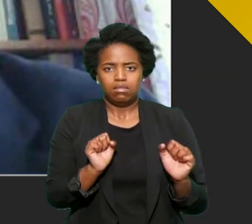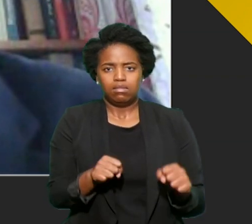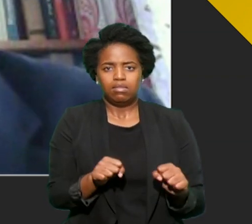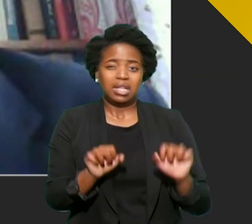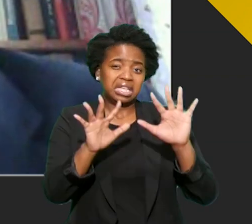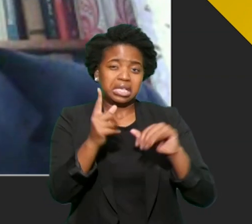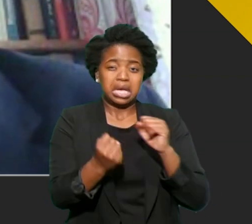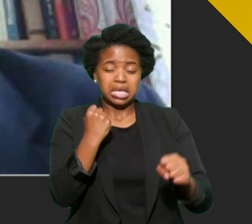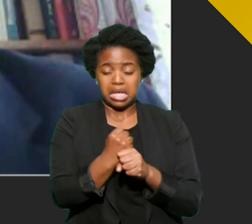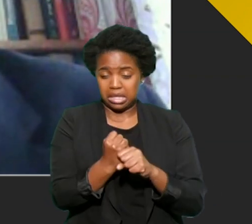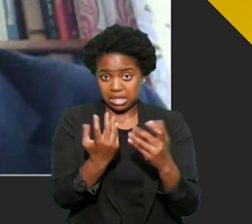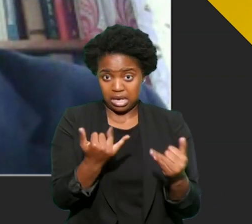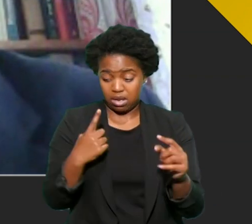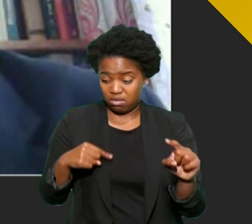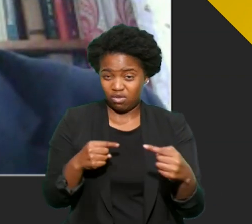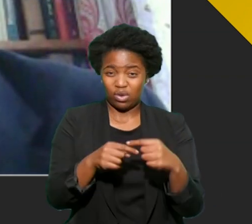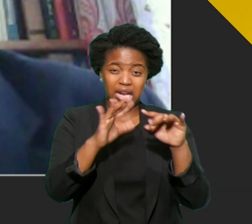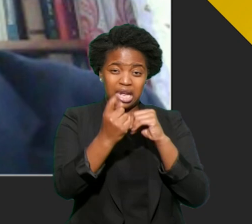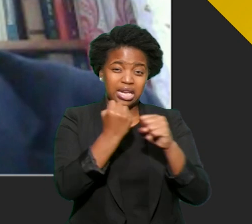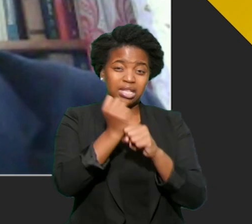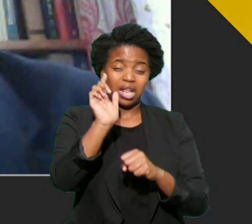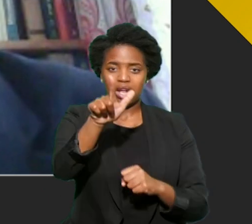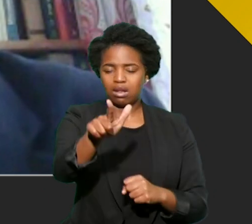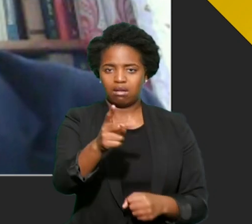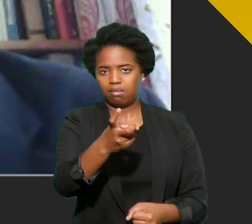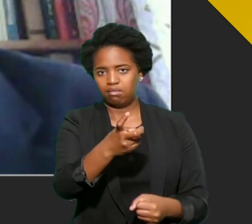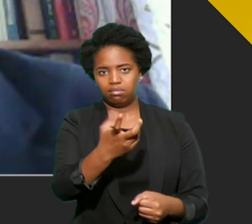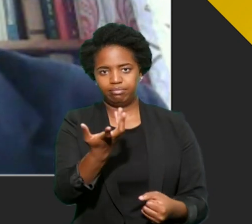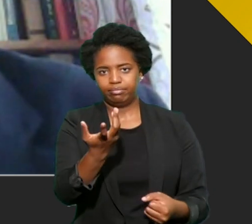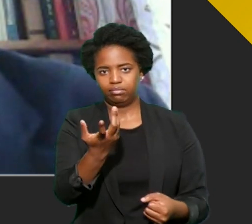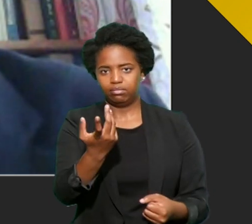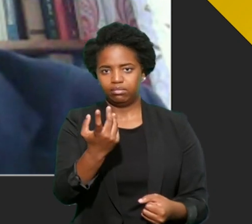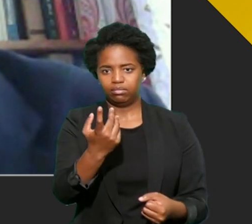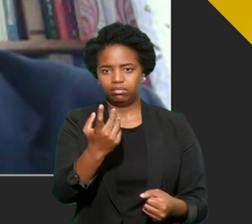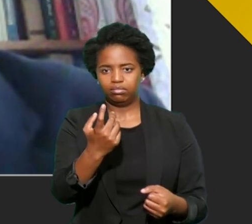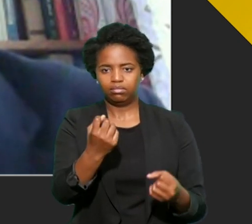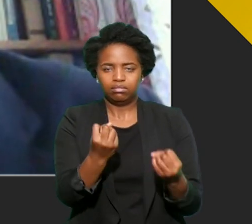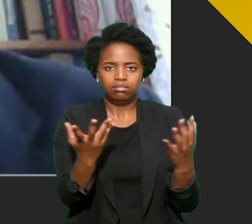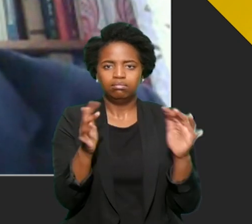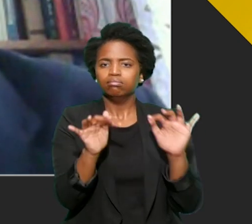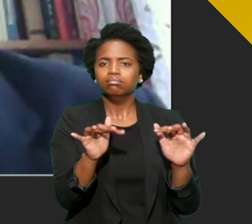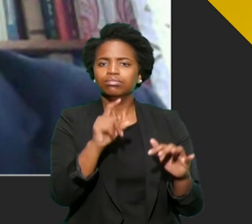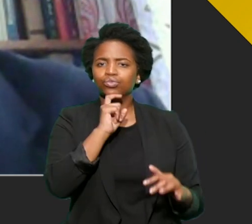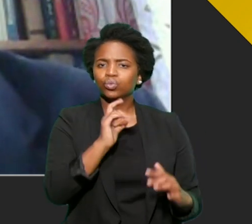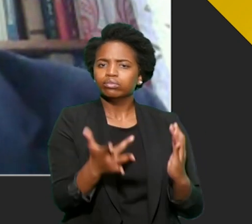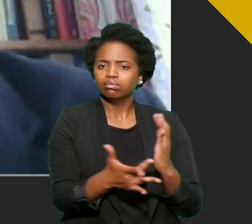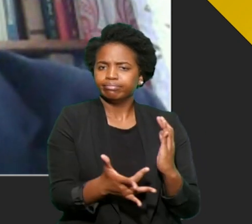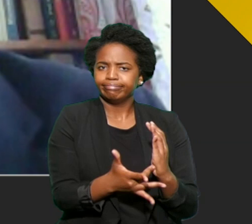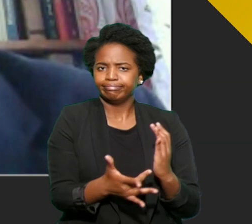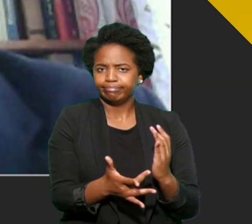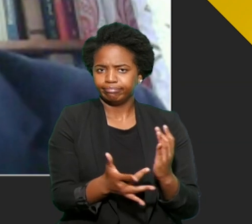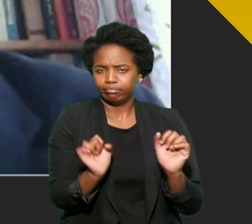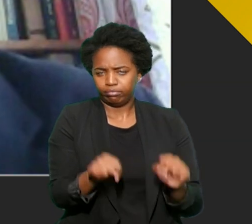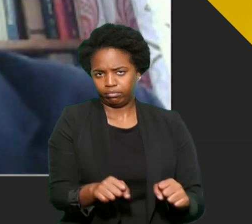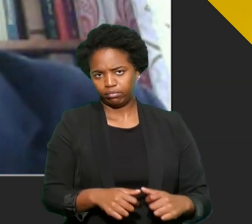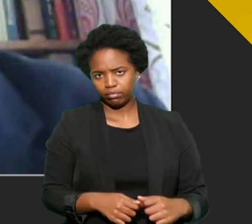now, I would find it very difficult to see a single person not doing half